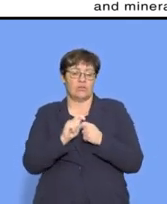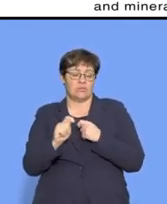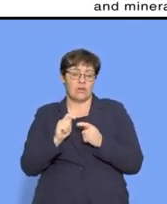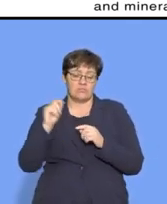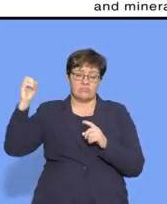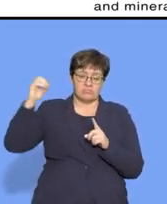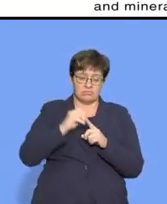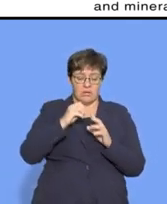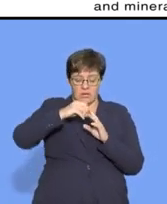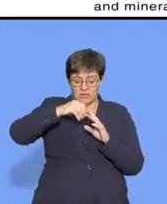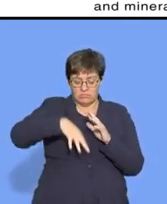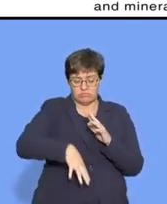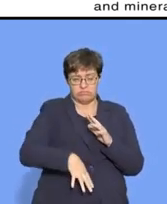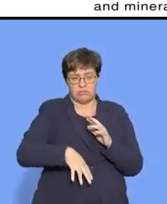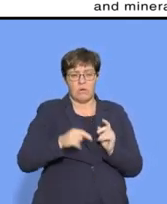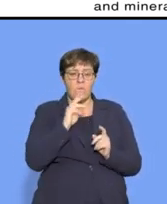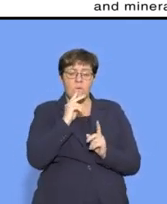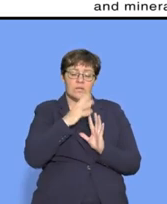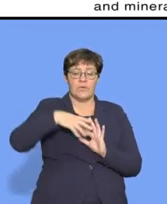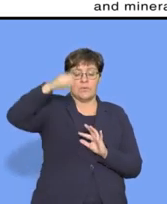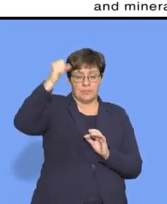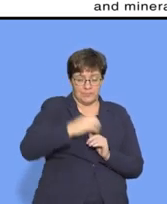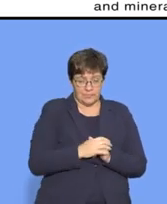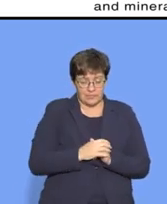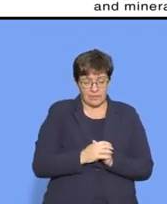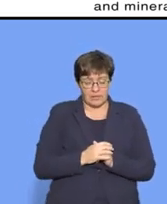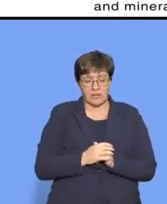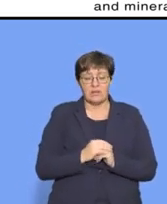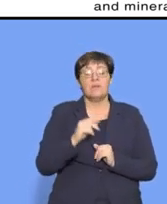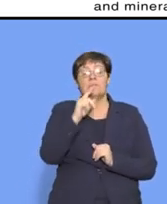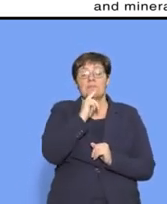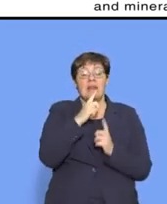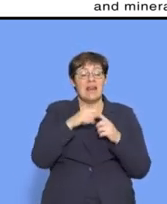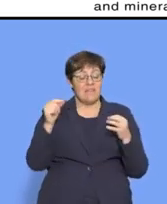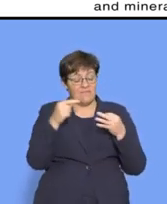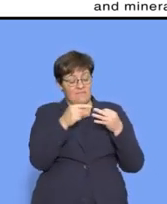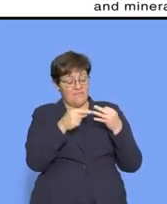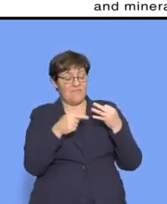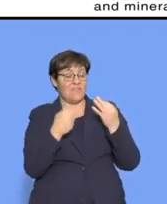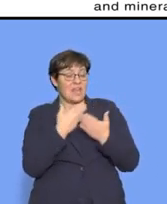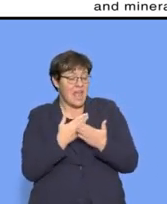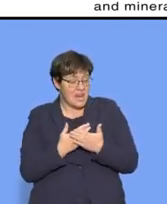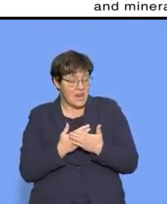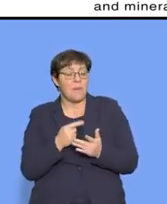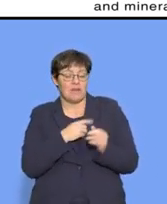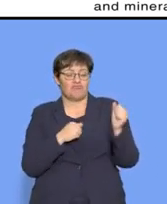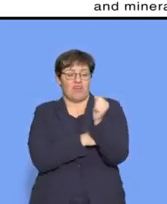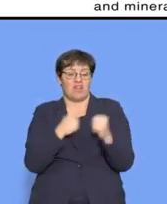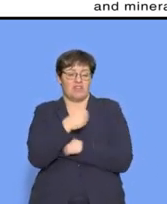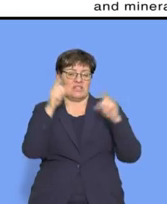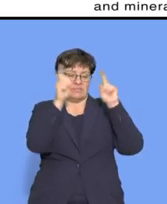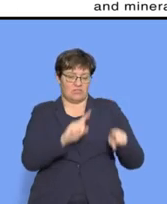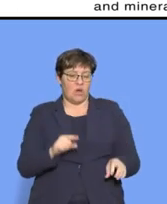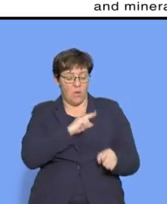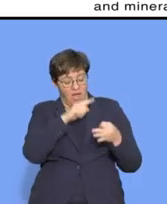and transpiration. And to be able to do those three functions, the leaf has to be specially